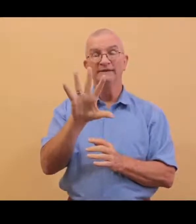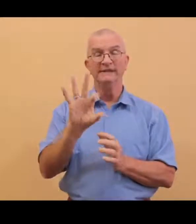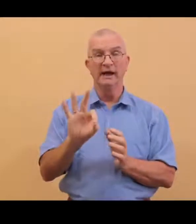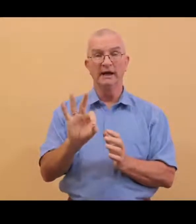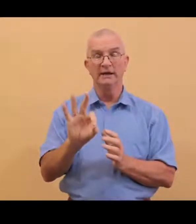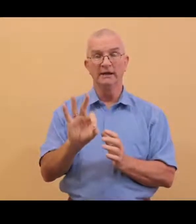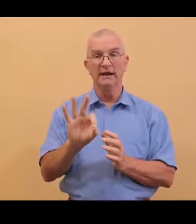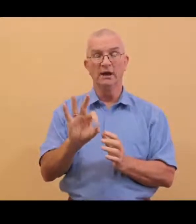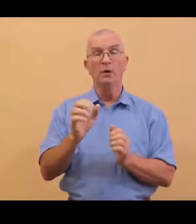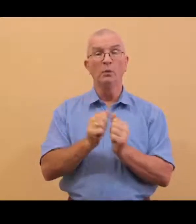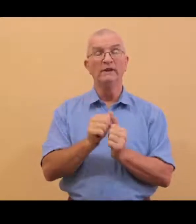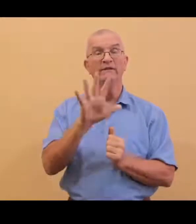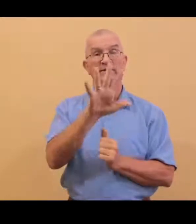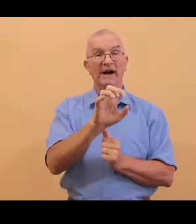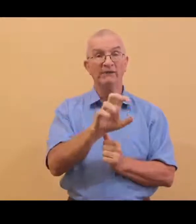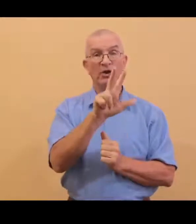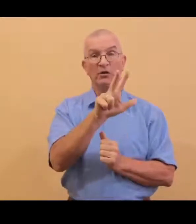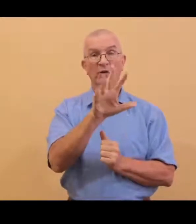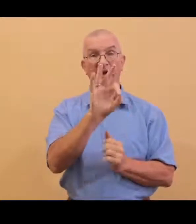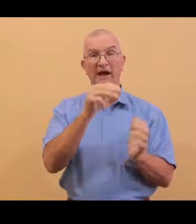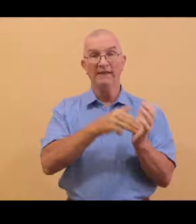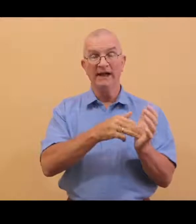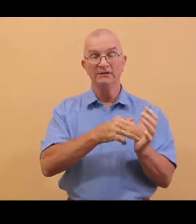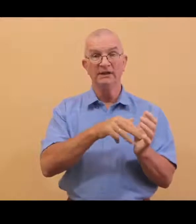11,669,259, with